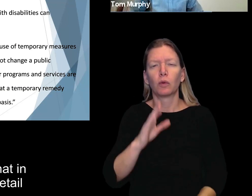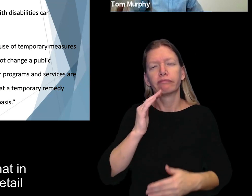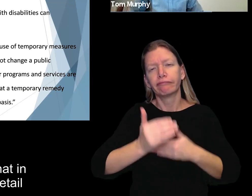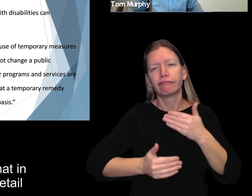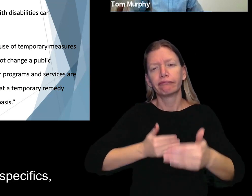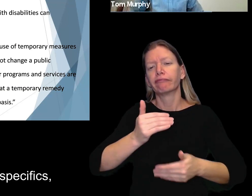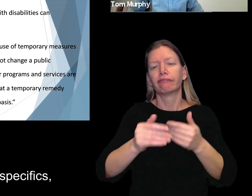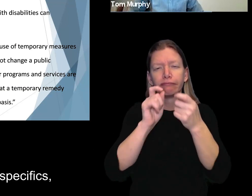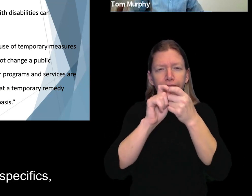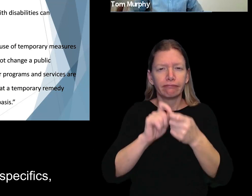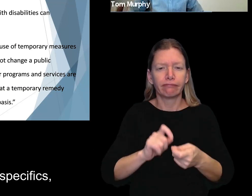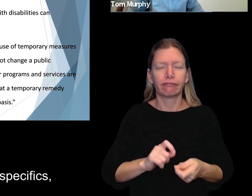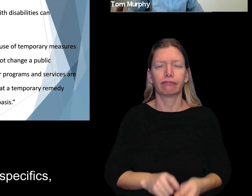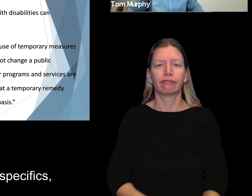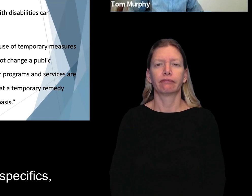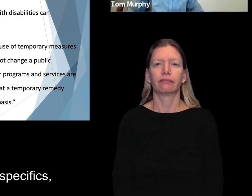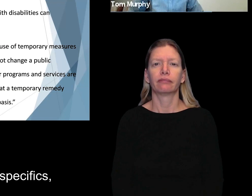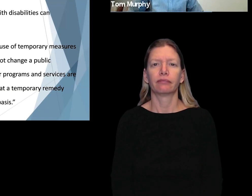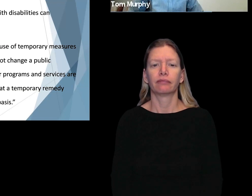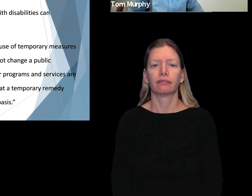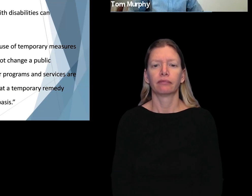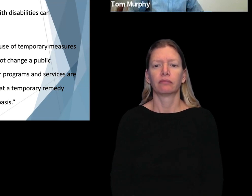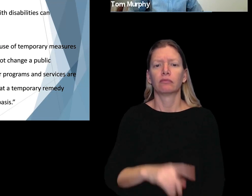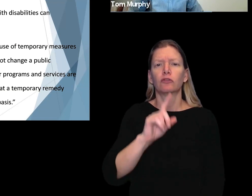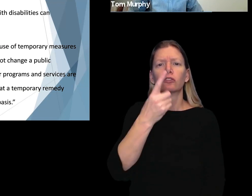in a little bit more detail as we go through the specifics.